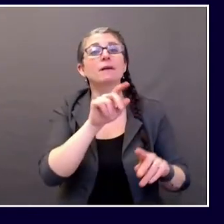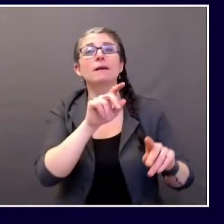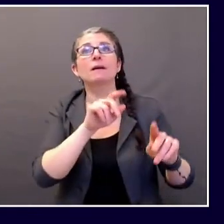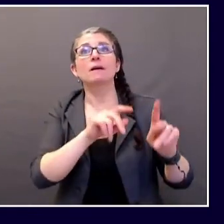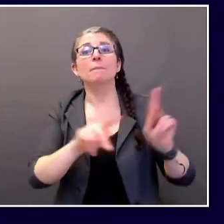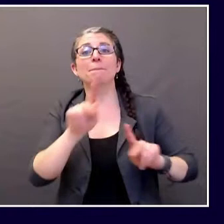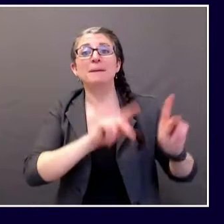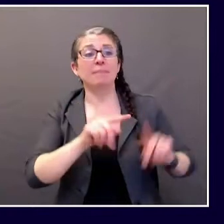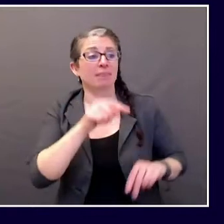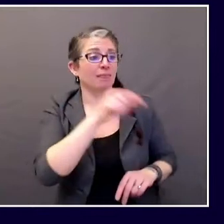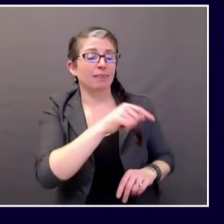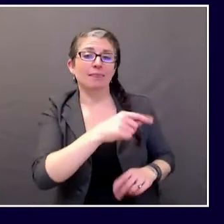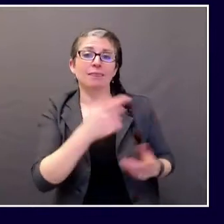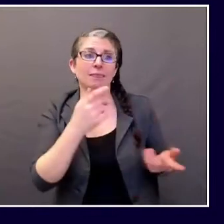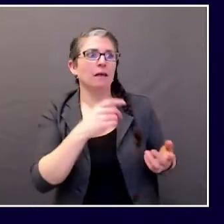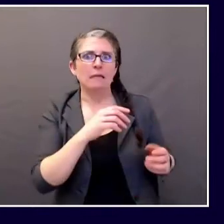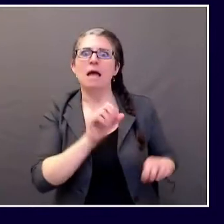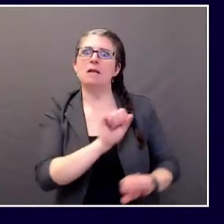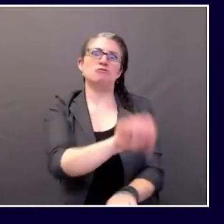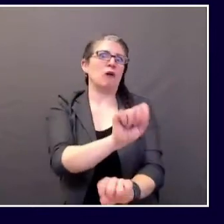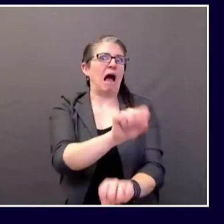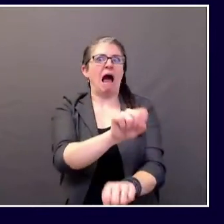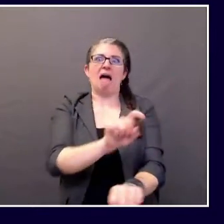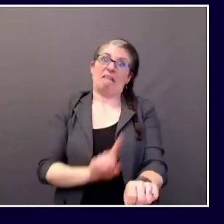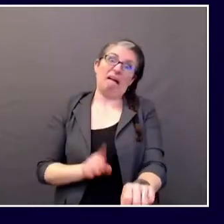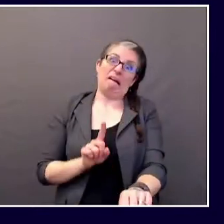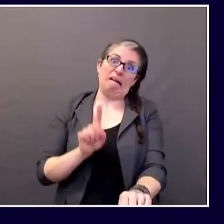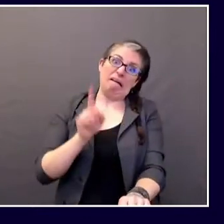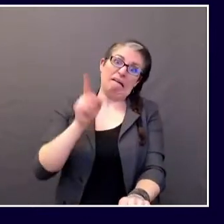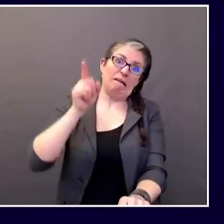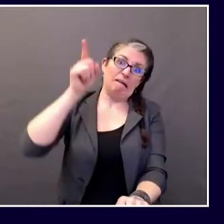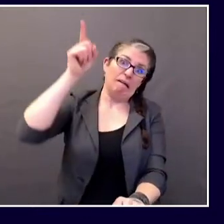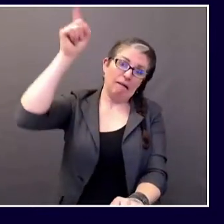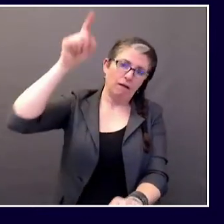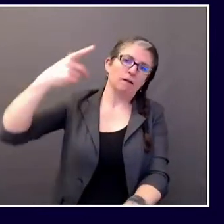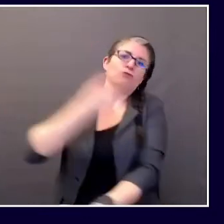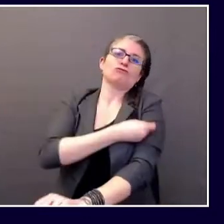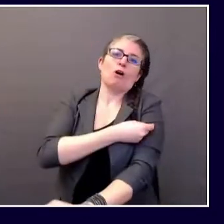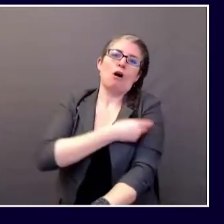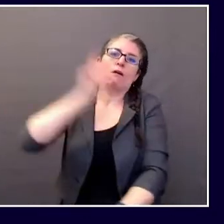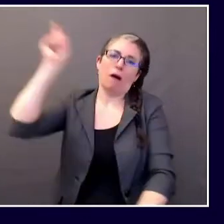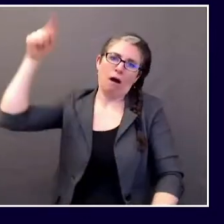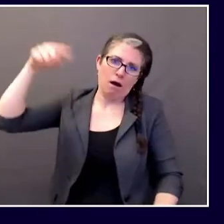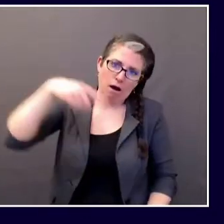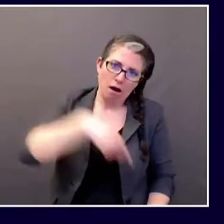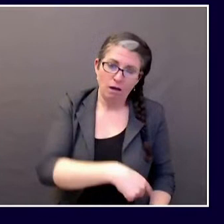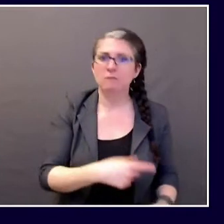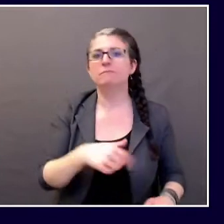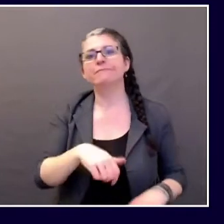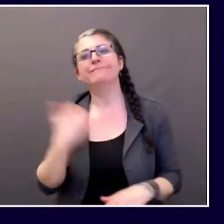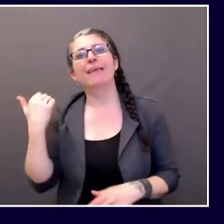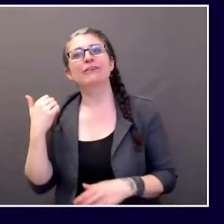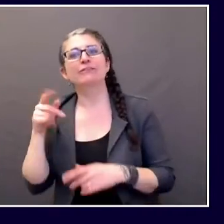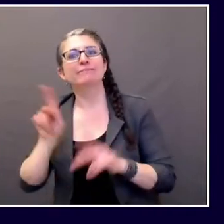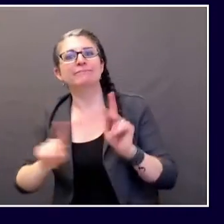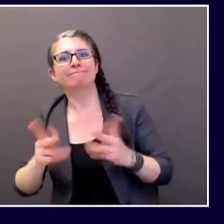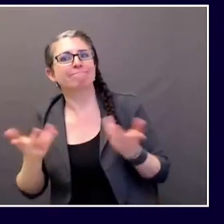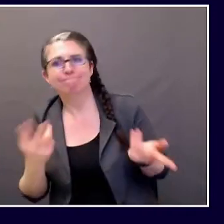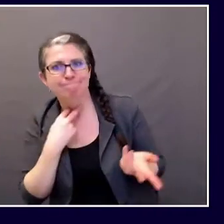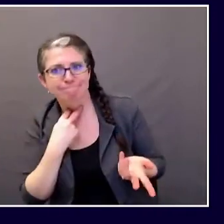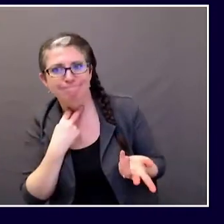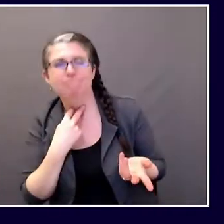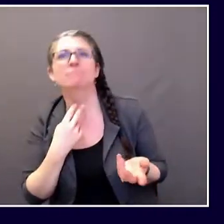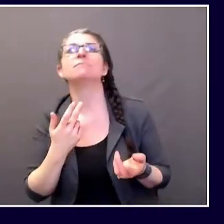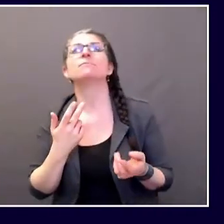data track where people live. That's not where they get their shot. So if someone from Waldo County drives